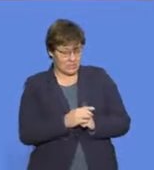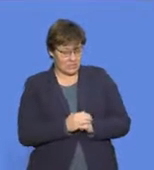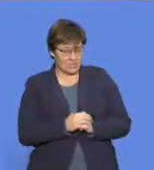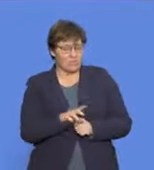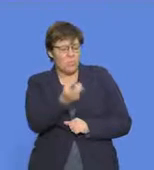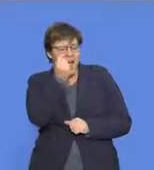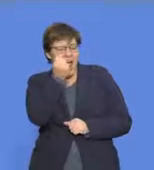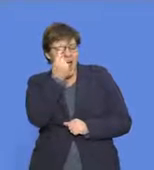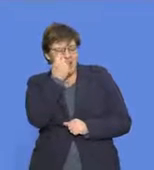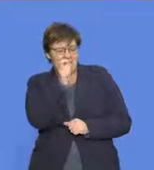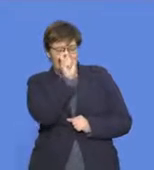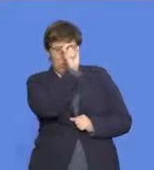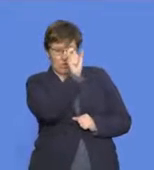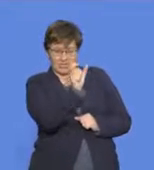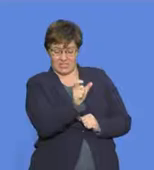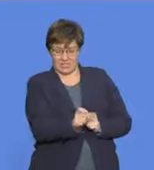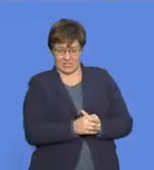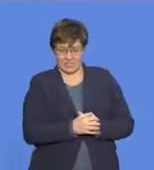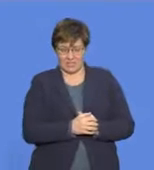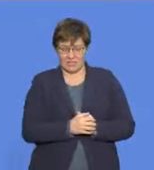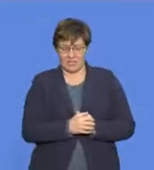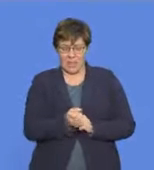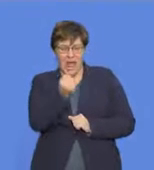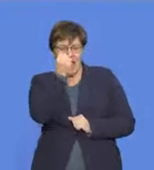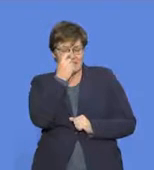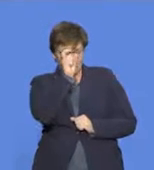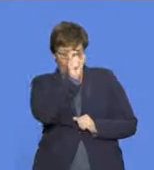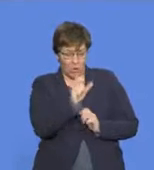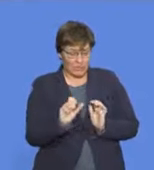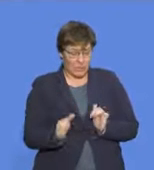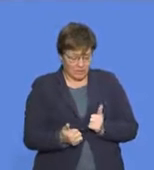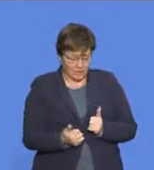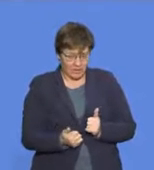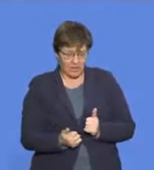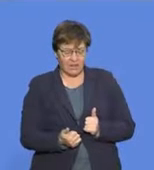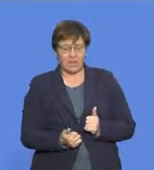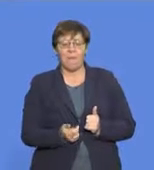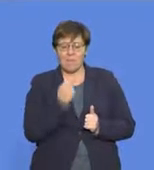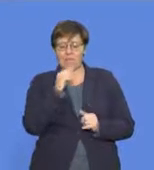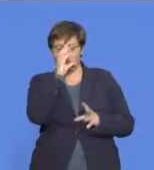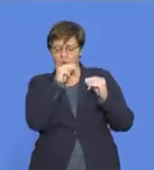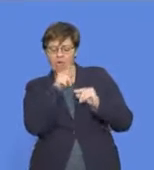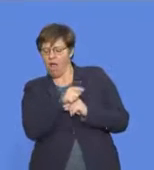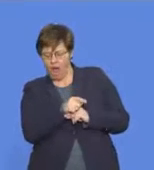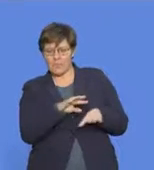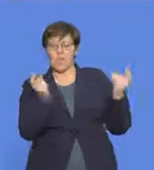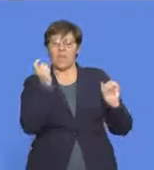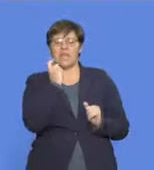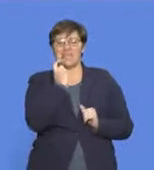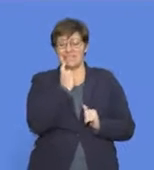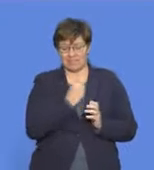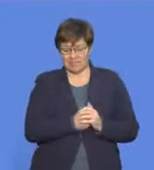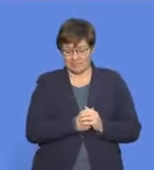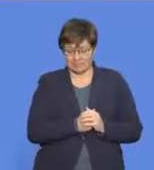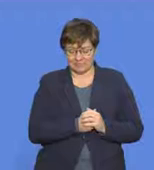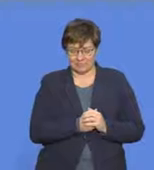we understand the terminology. If we understand the terminology, it makes the topic and the subject so much